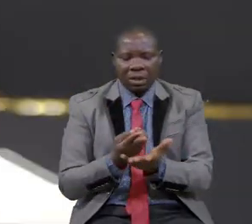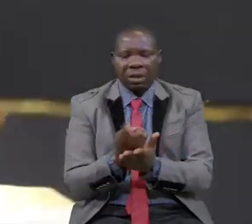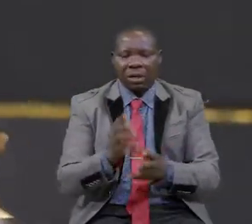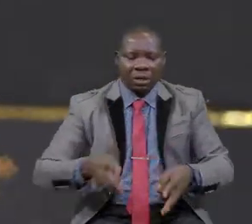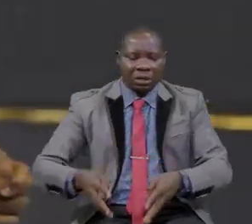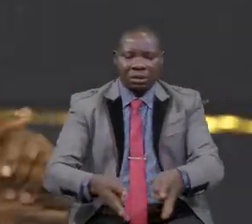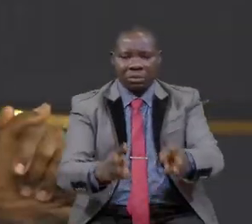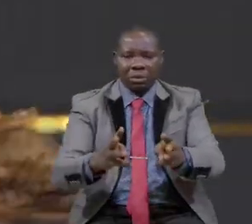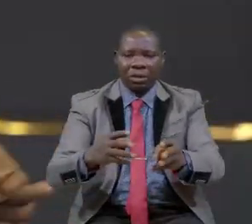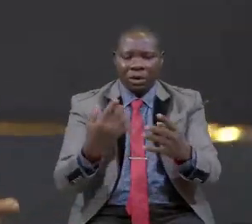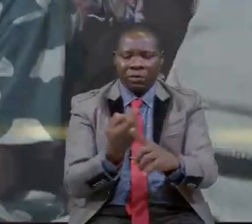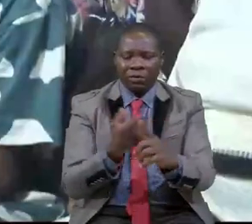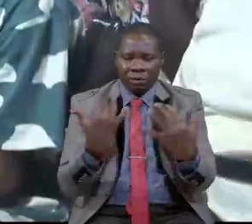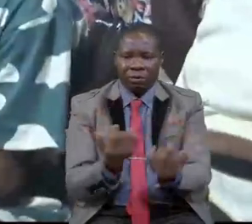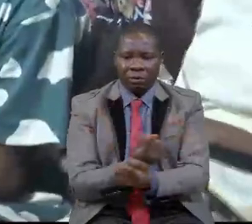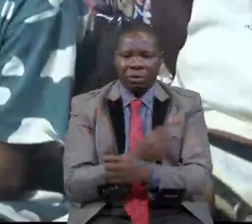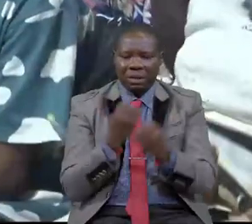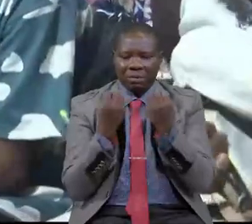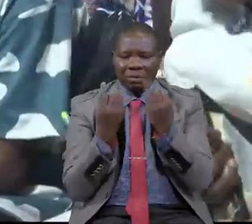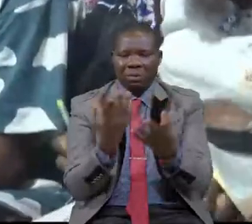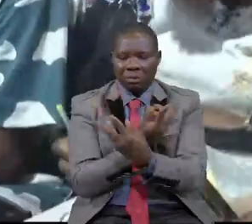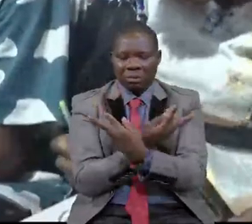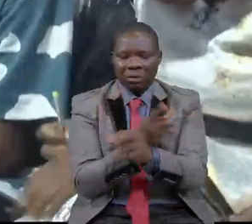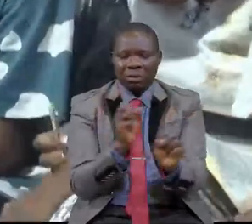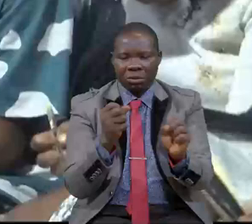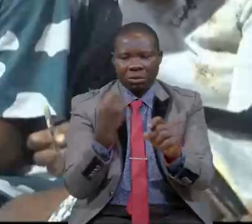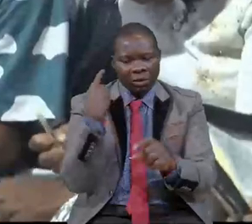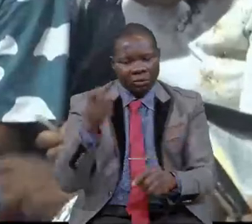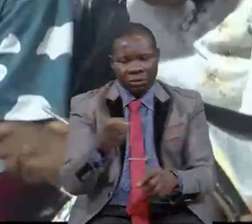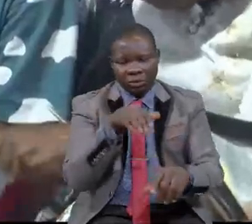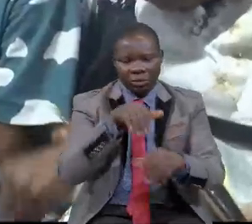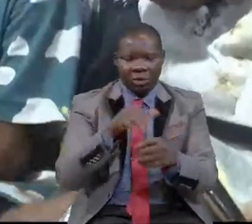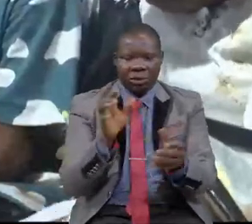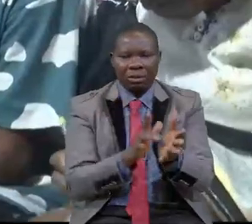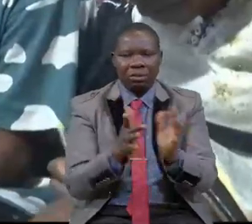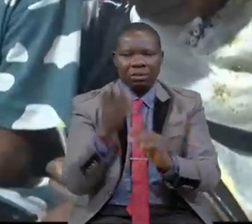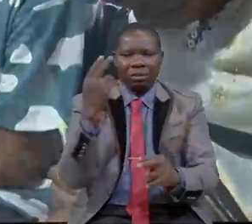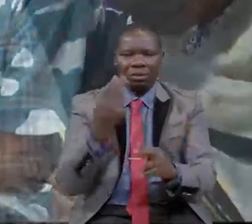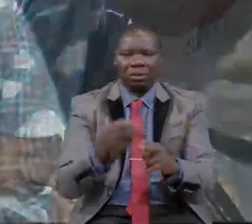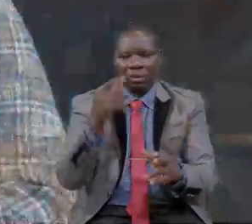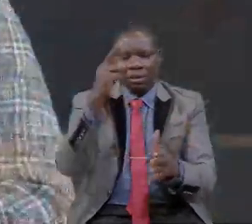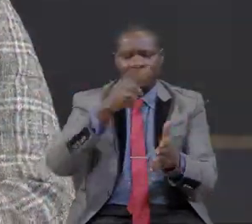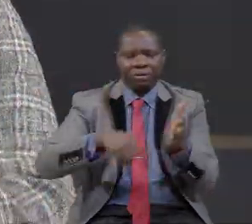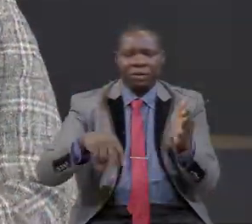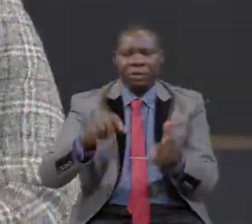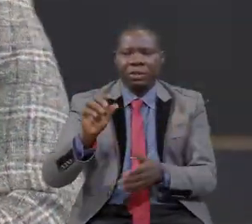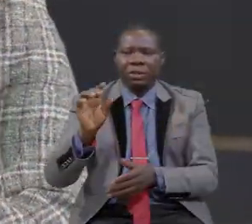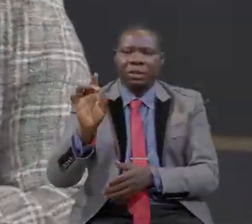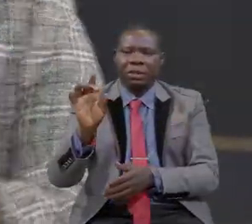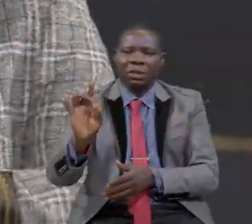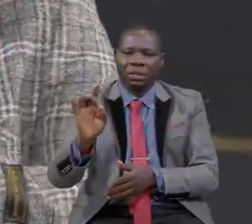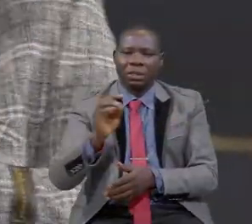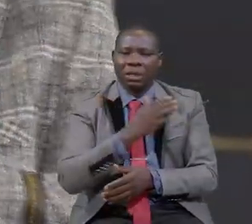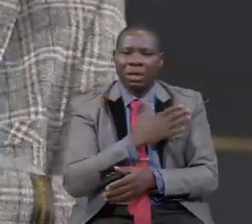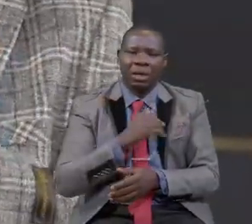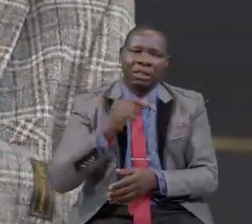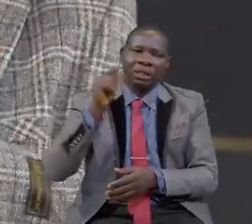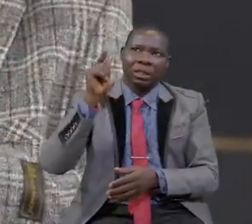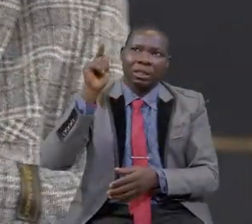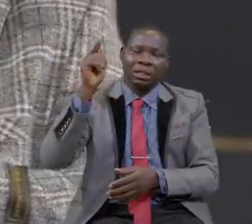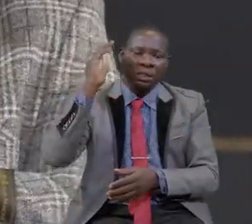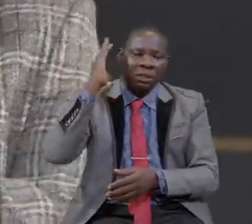for you in Jesus' name. Look at verse 8. In verse 8, and he shall